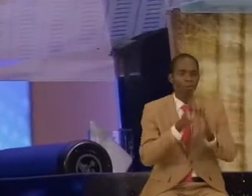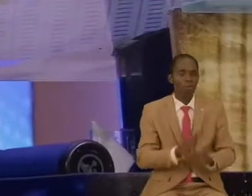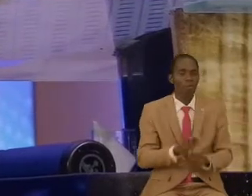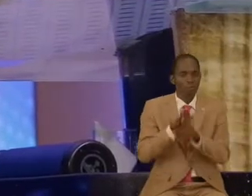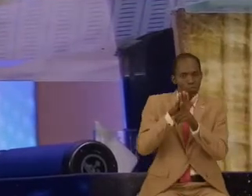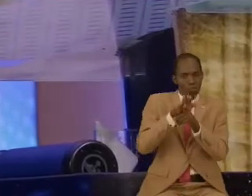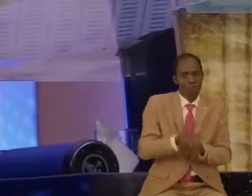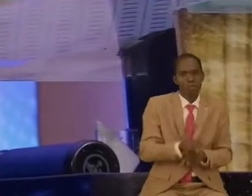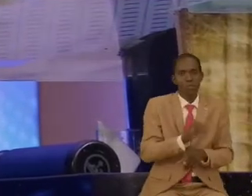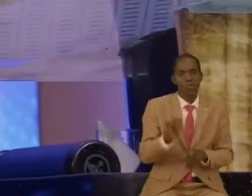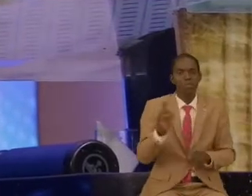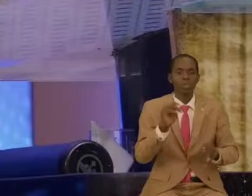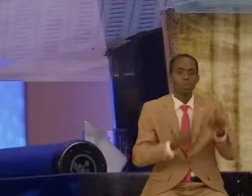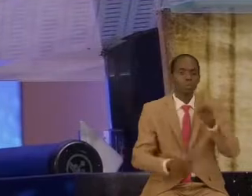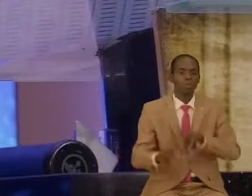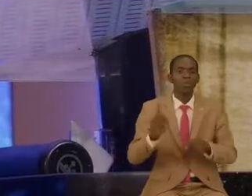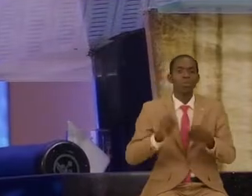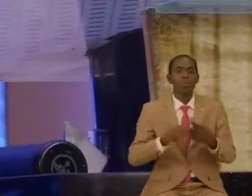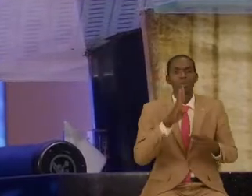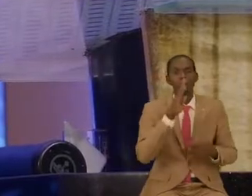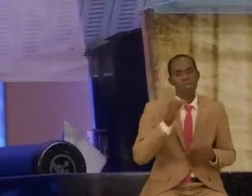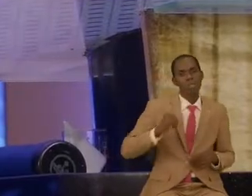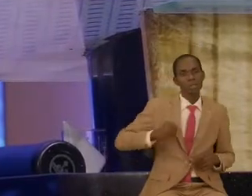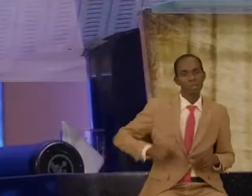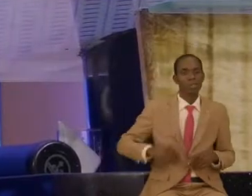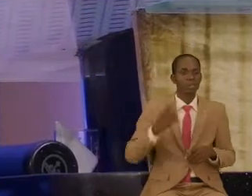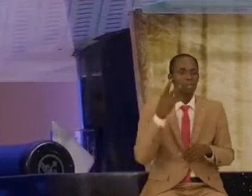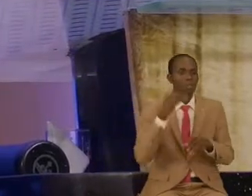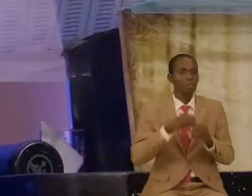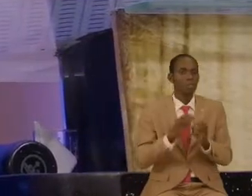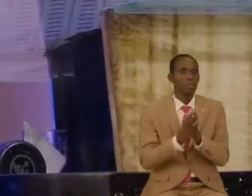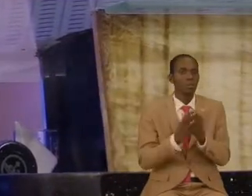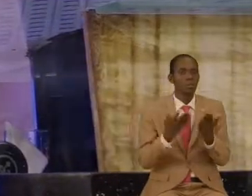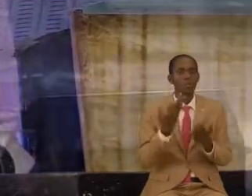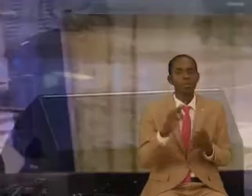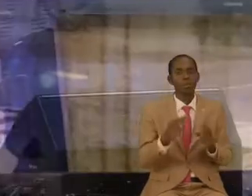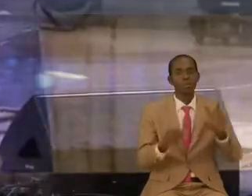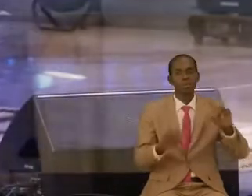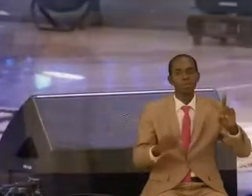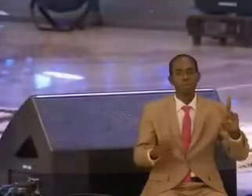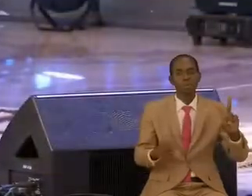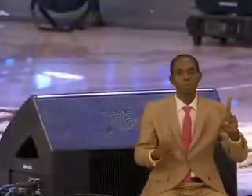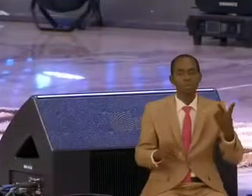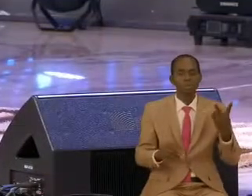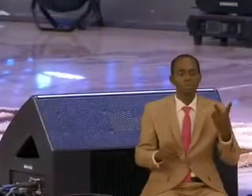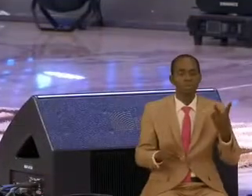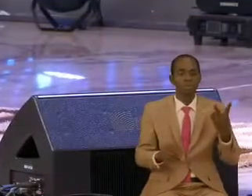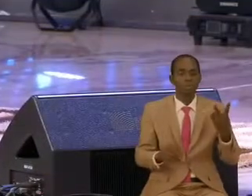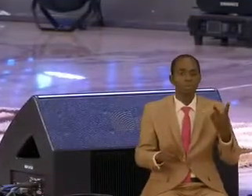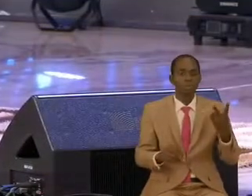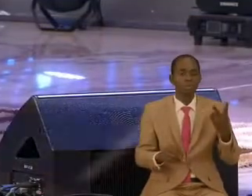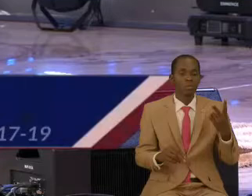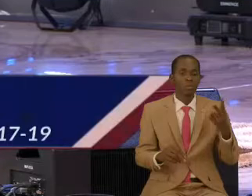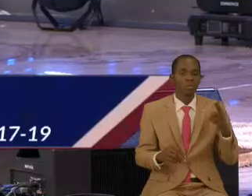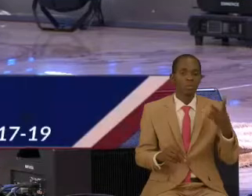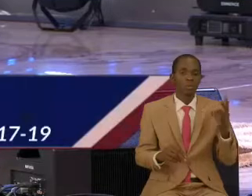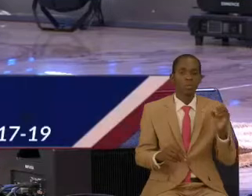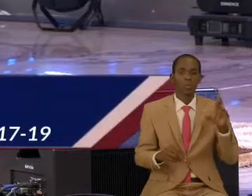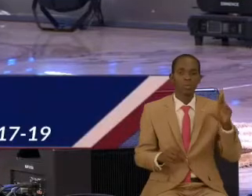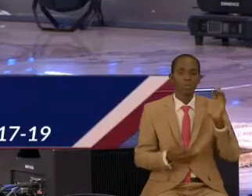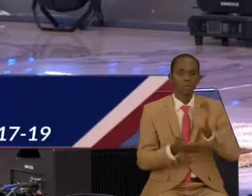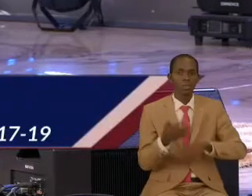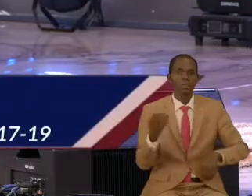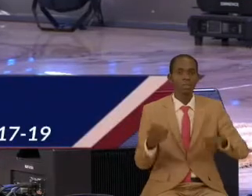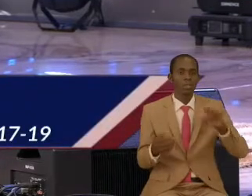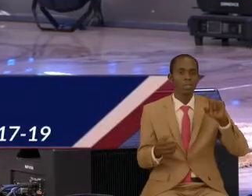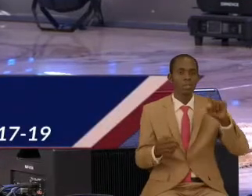the people to be circumcised. Look at 2 Corinthians chapter 11, reading from verse 13. For such